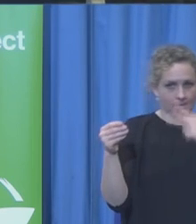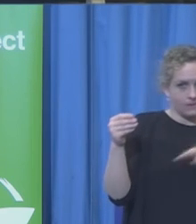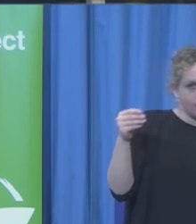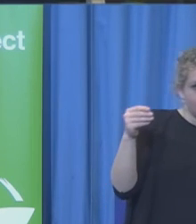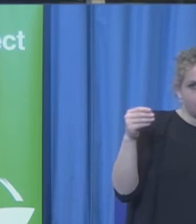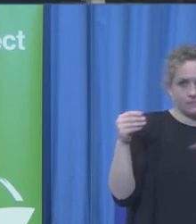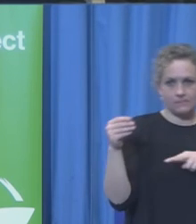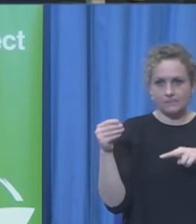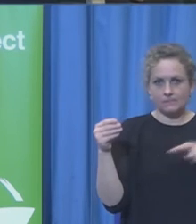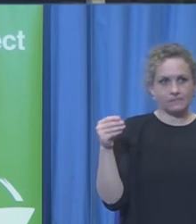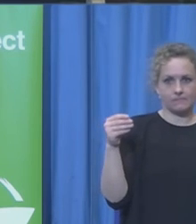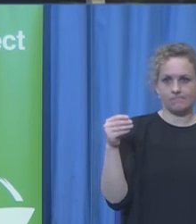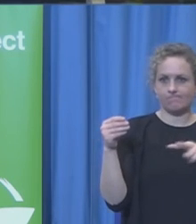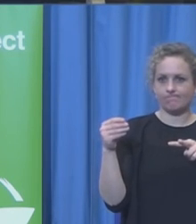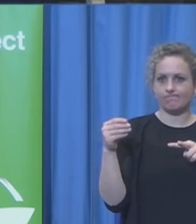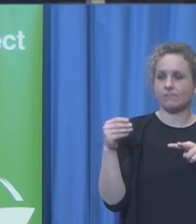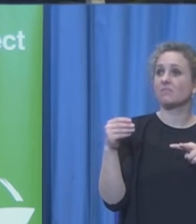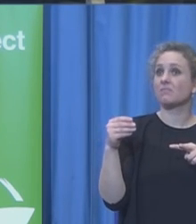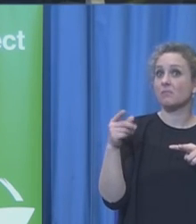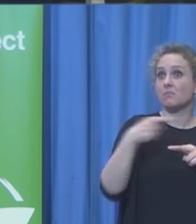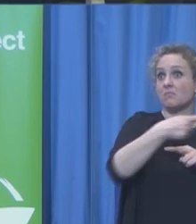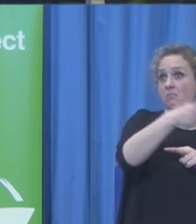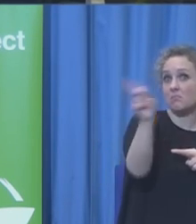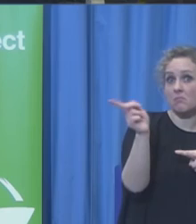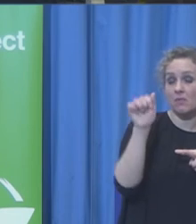was the answer to that.